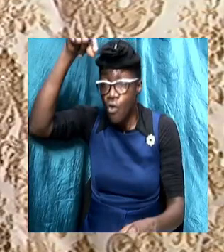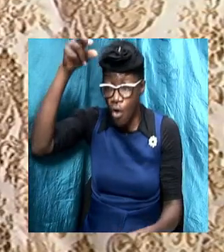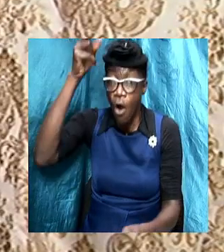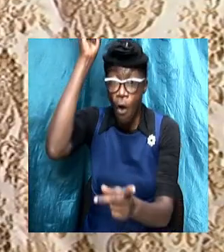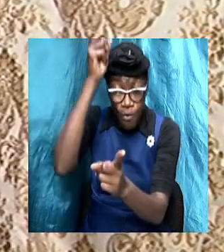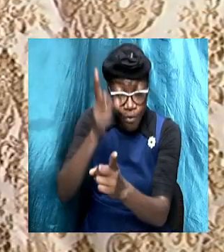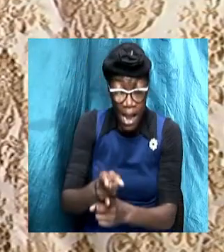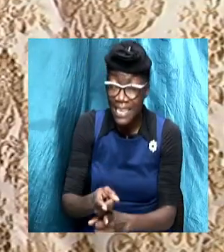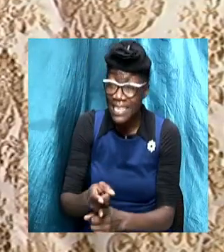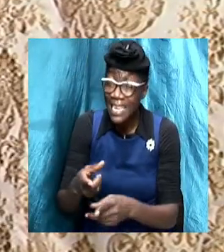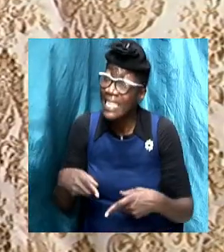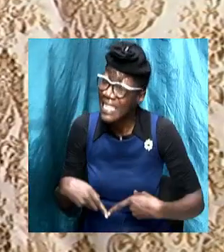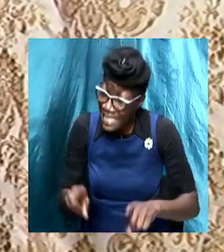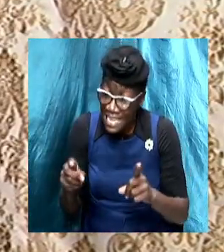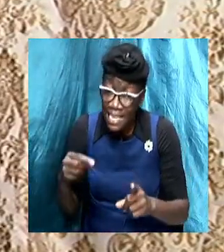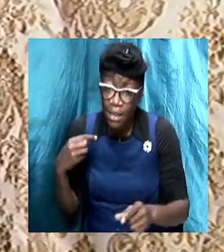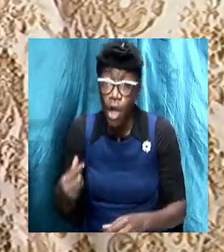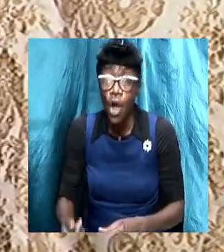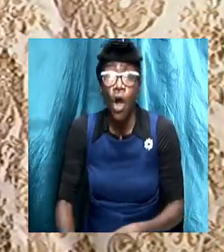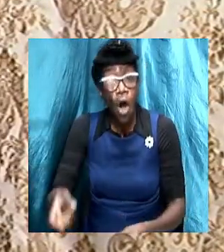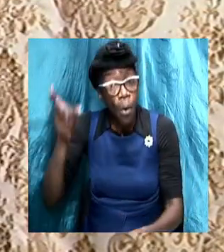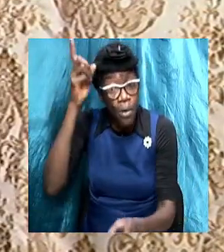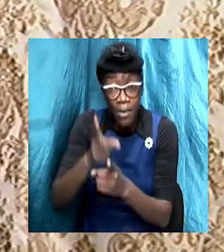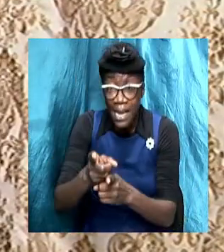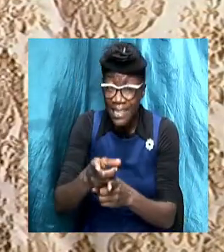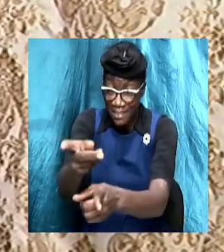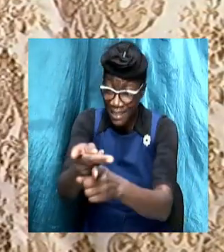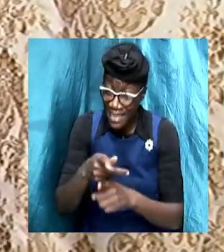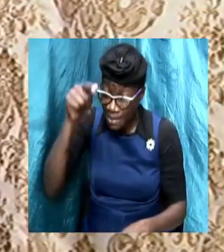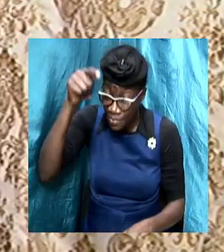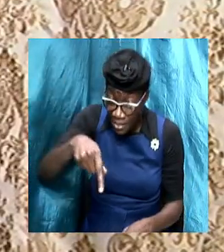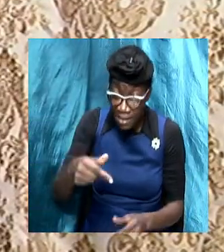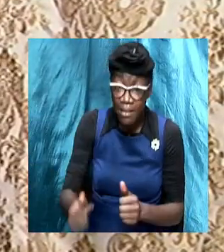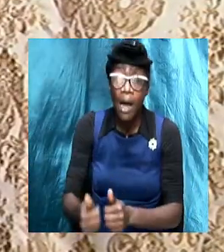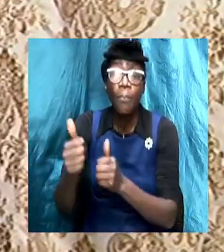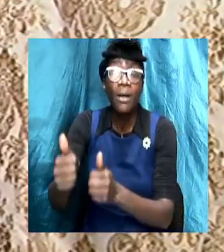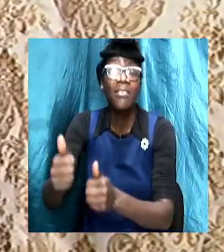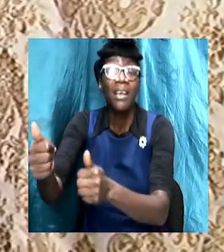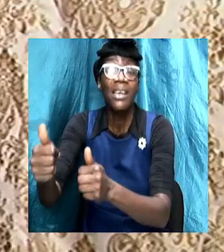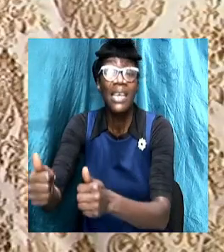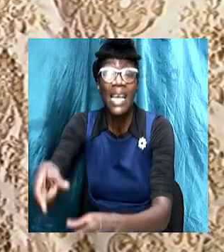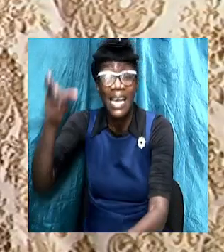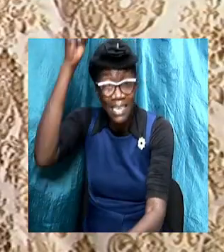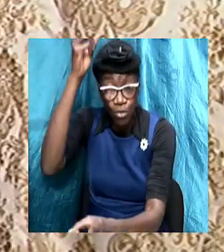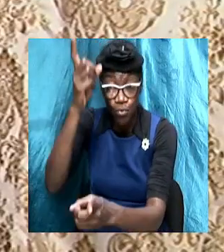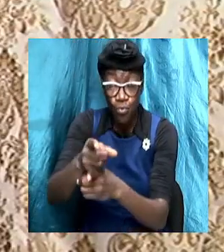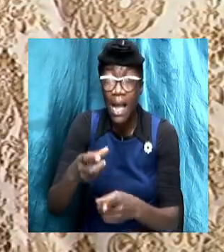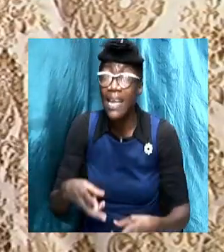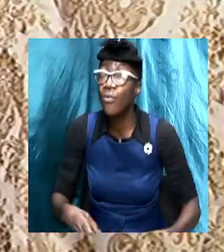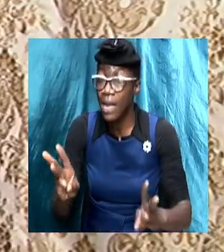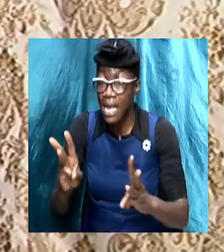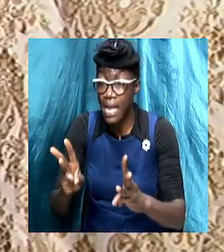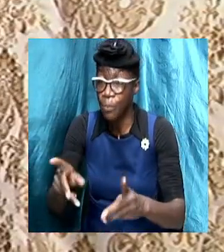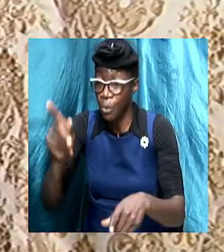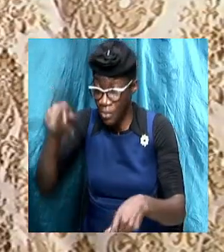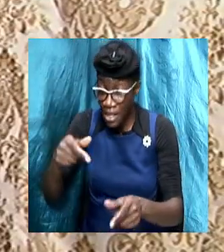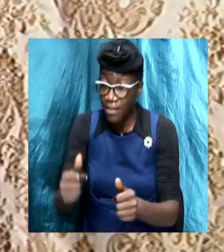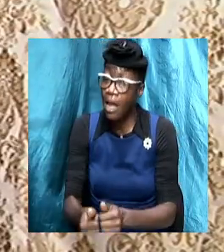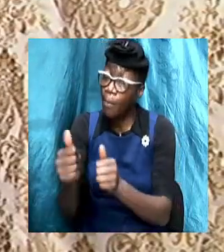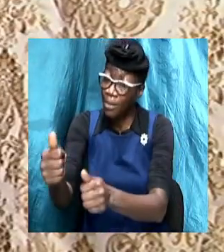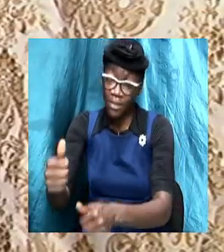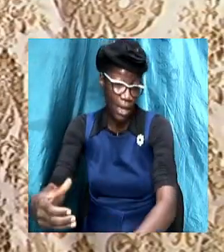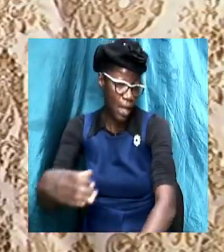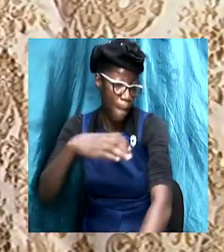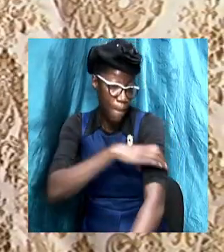keep this apostolic message in its original state. Our aim is to keep this apostolic power and movement in